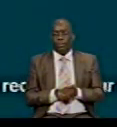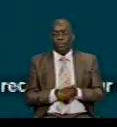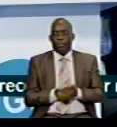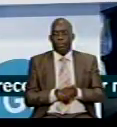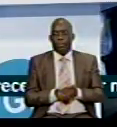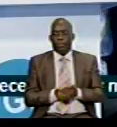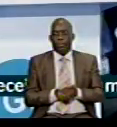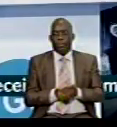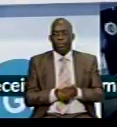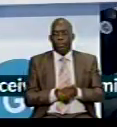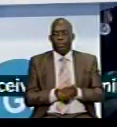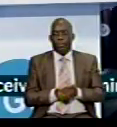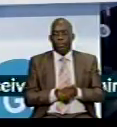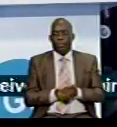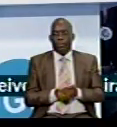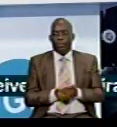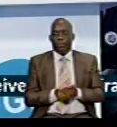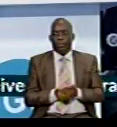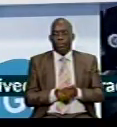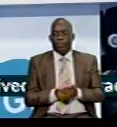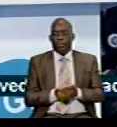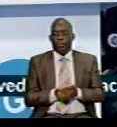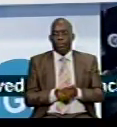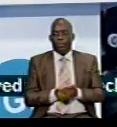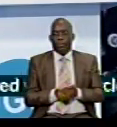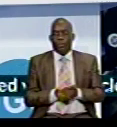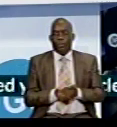Amen. We have some